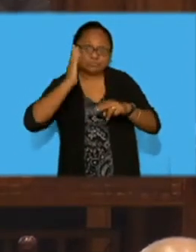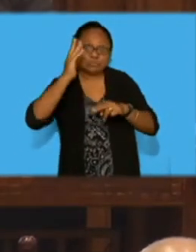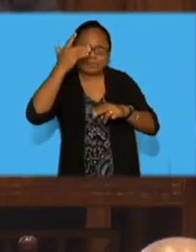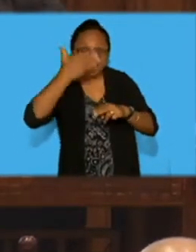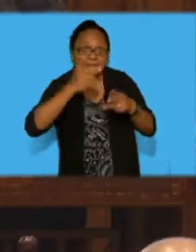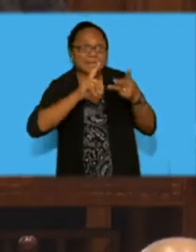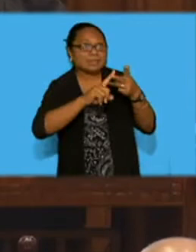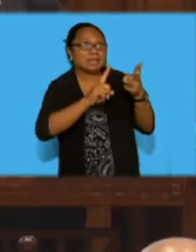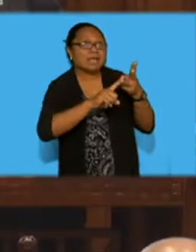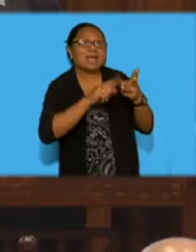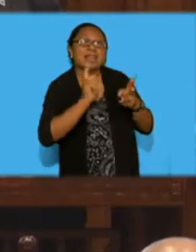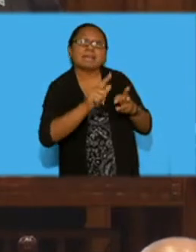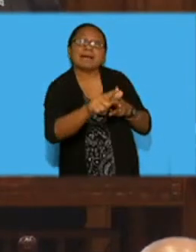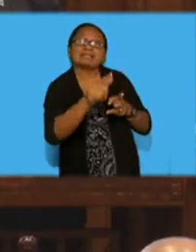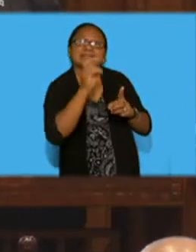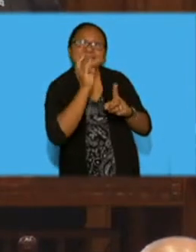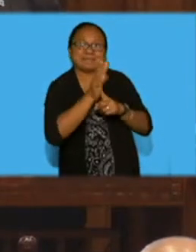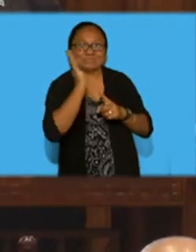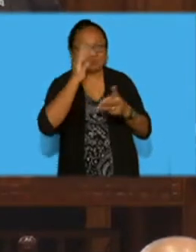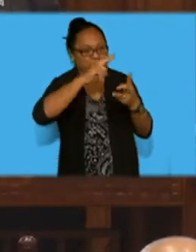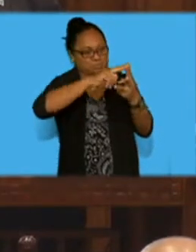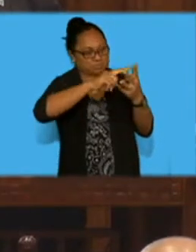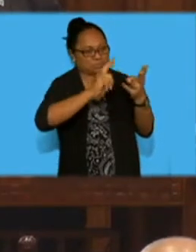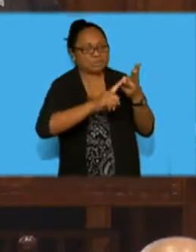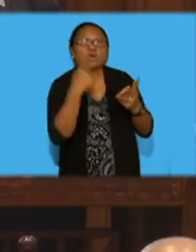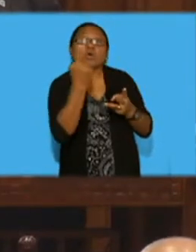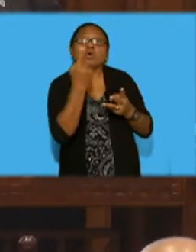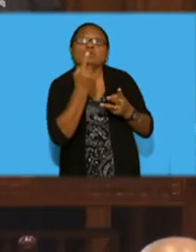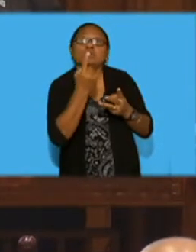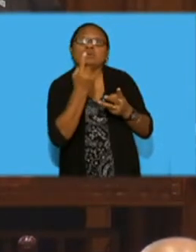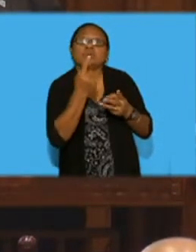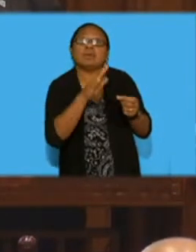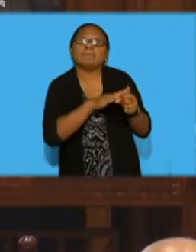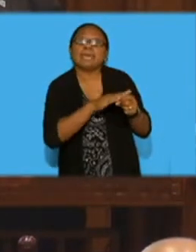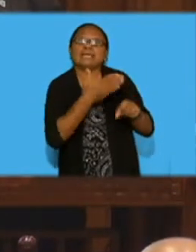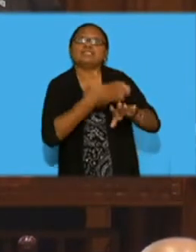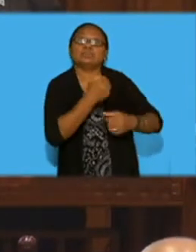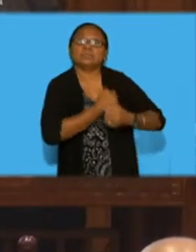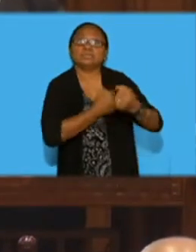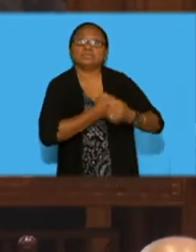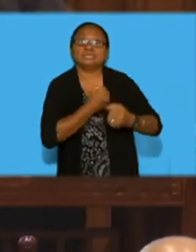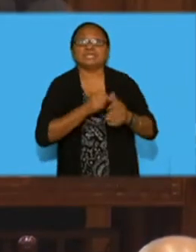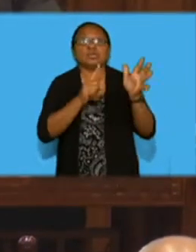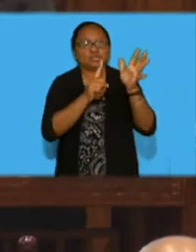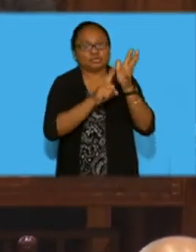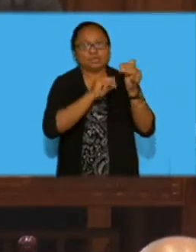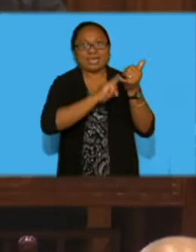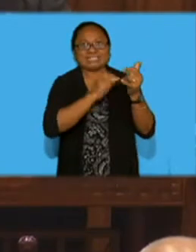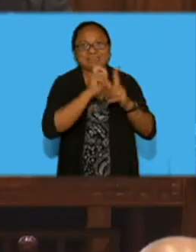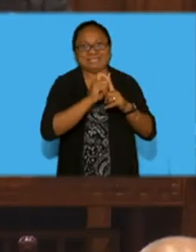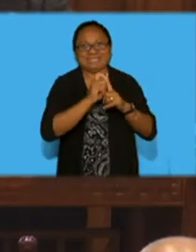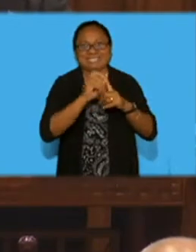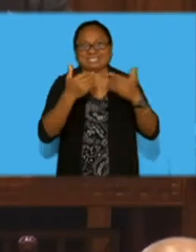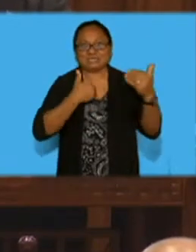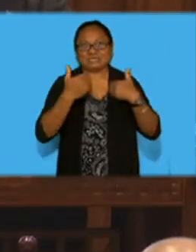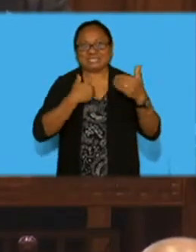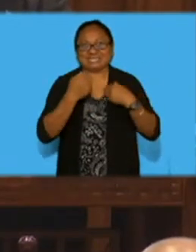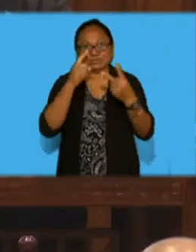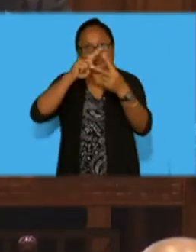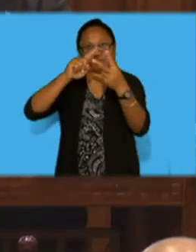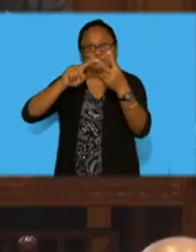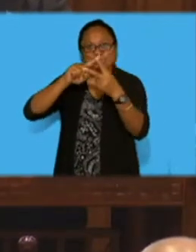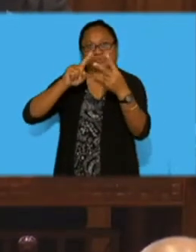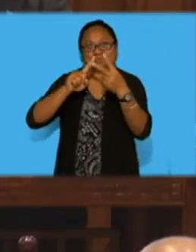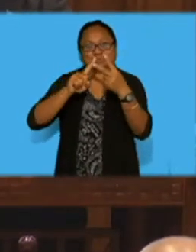Lambasa Special School, were designed by 2 undergraduate engineering students at USP, Nikhil Singh and Vinal